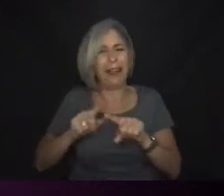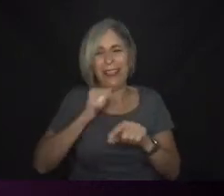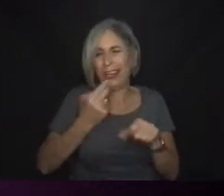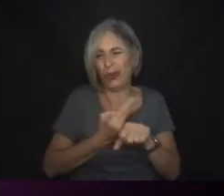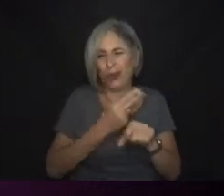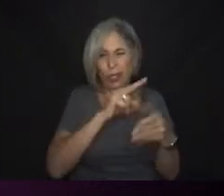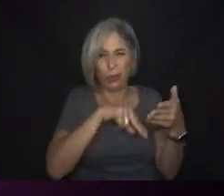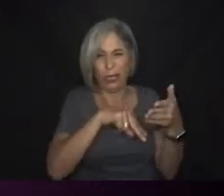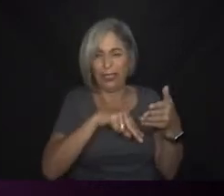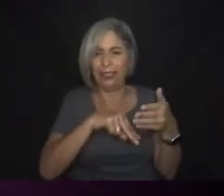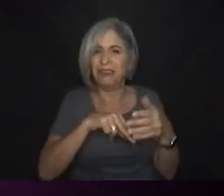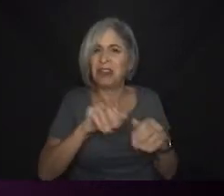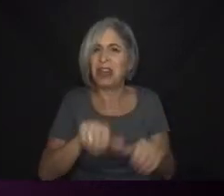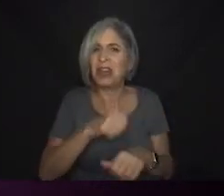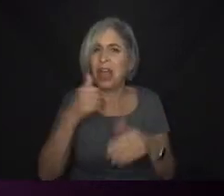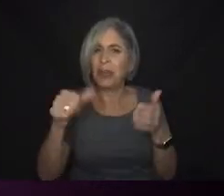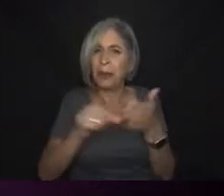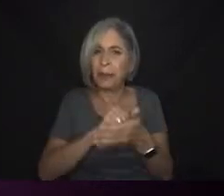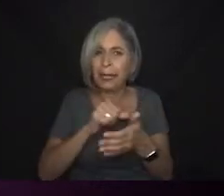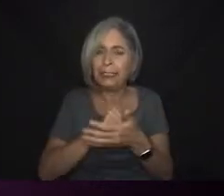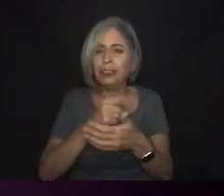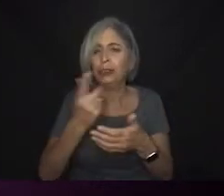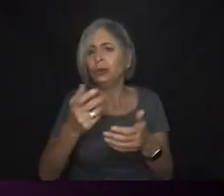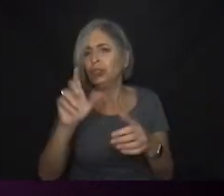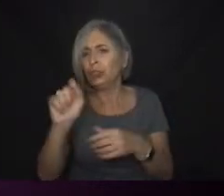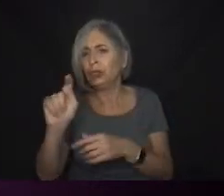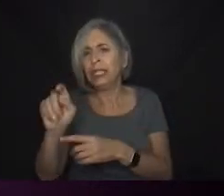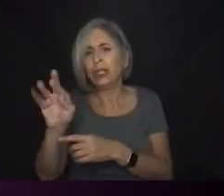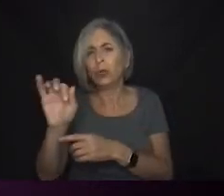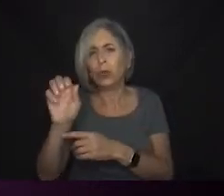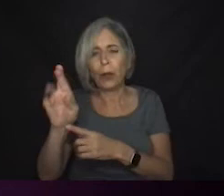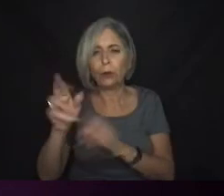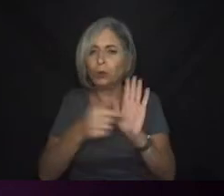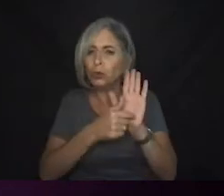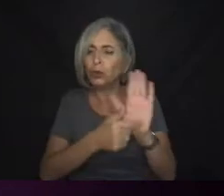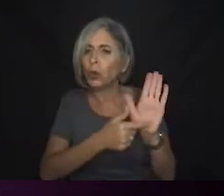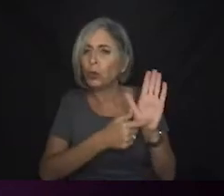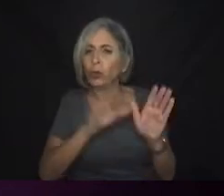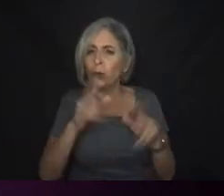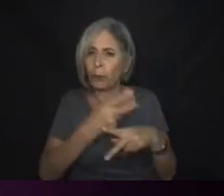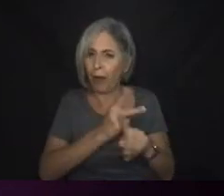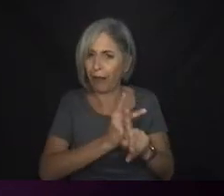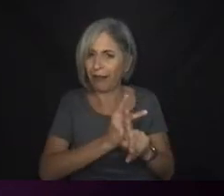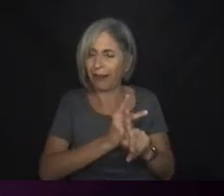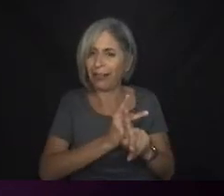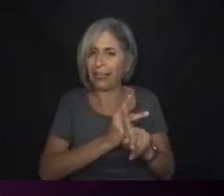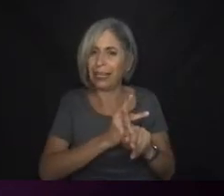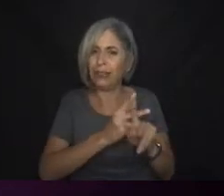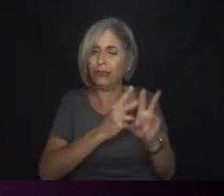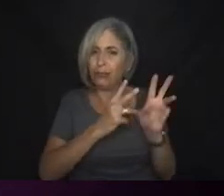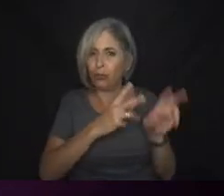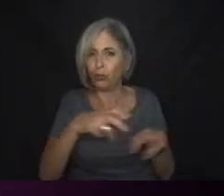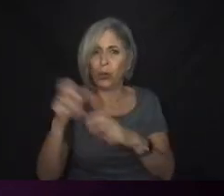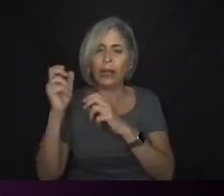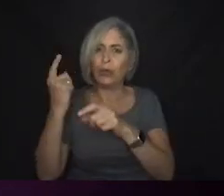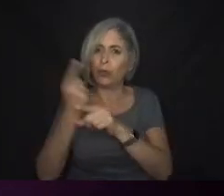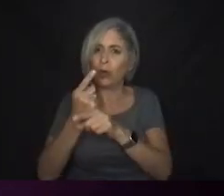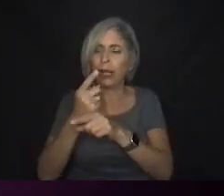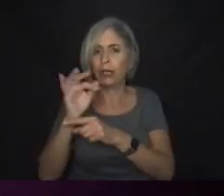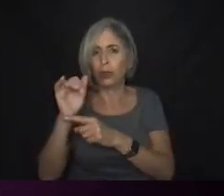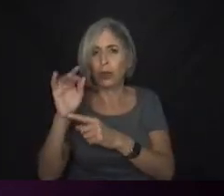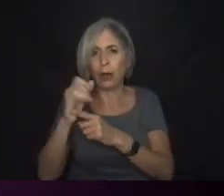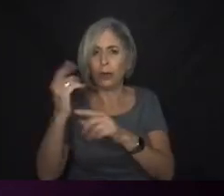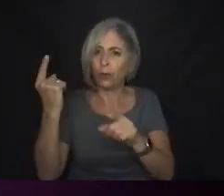in addition to your site or your product, and you'd need a router to show you or to have your page render the right route at the